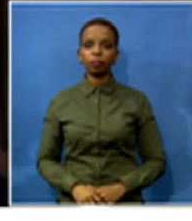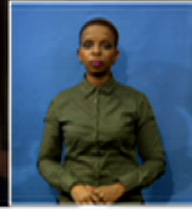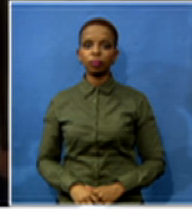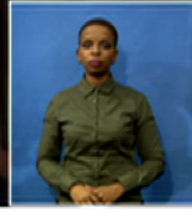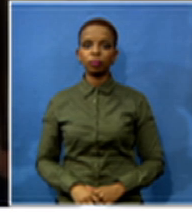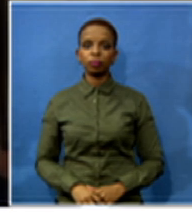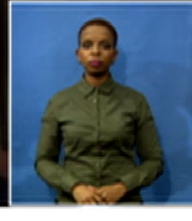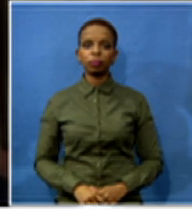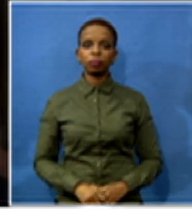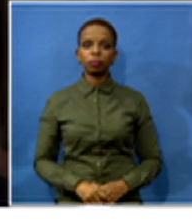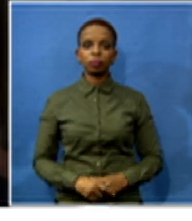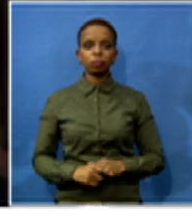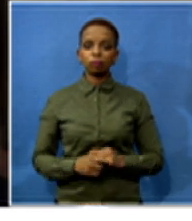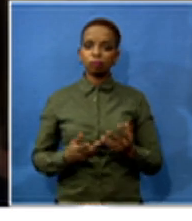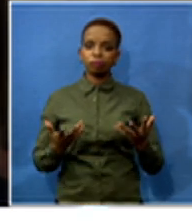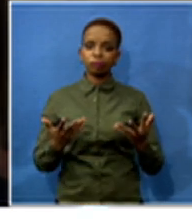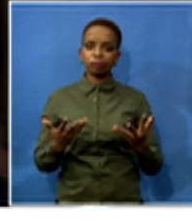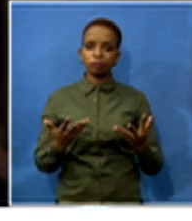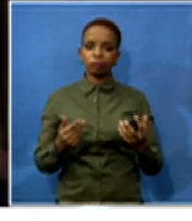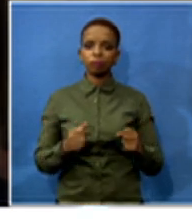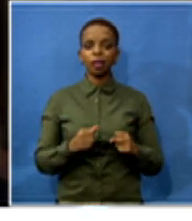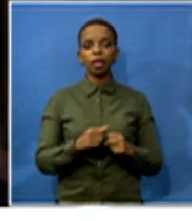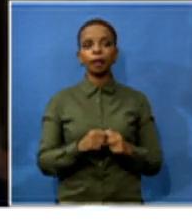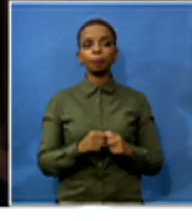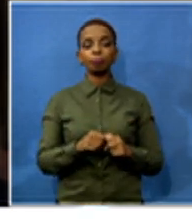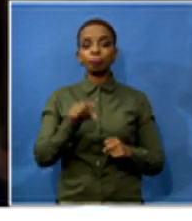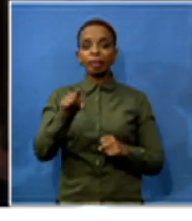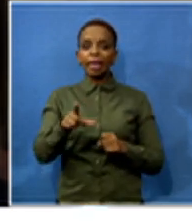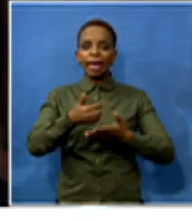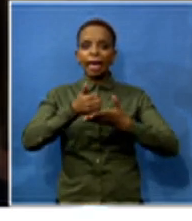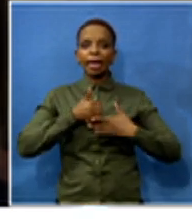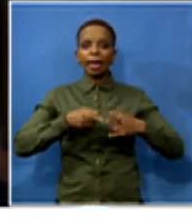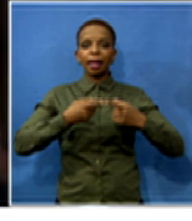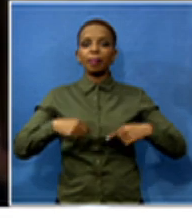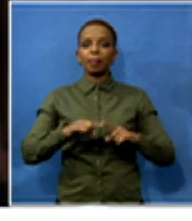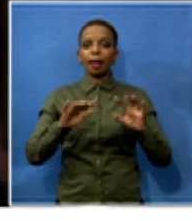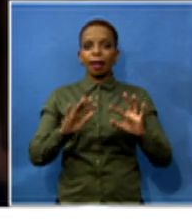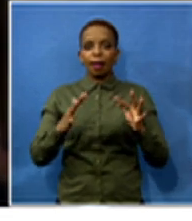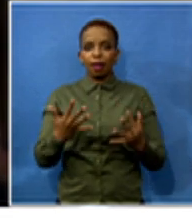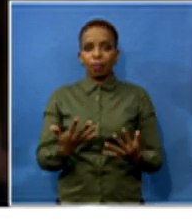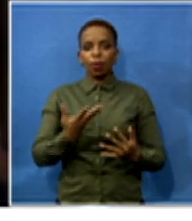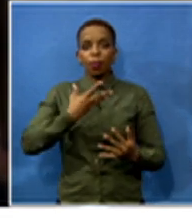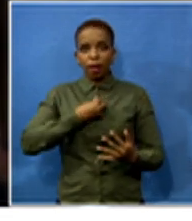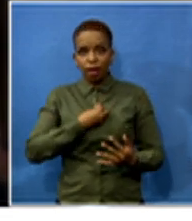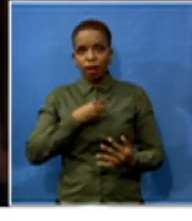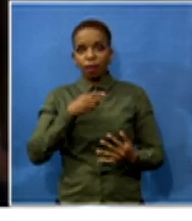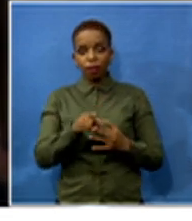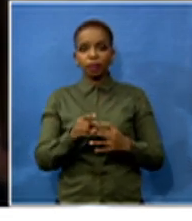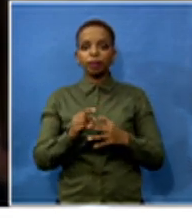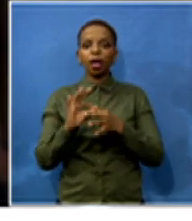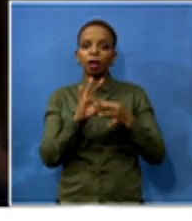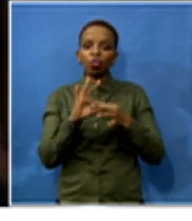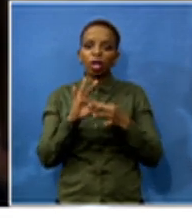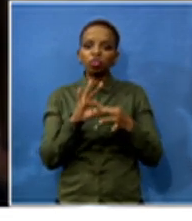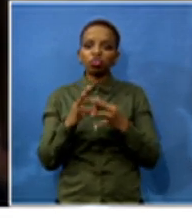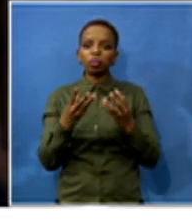Well, firstly, it is assisted by the fact that we have these close relationships with the communities, so they